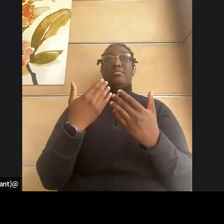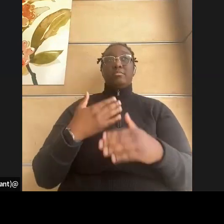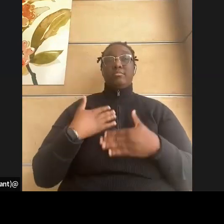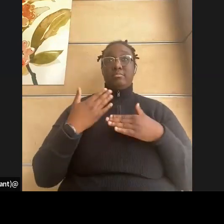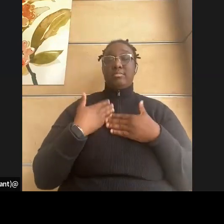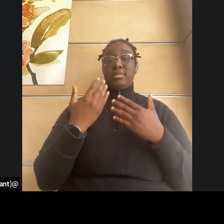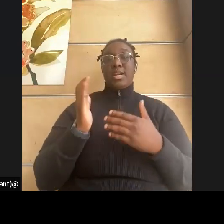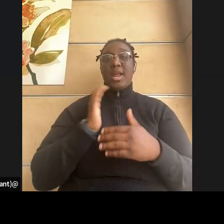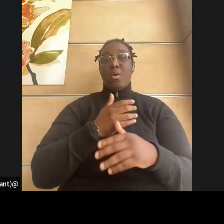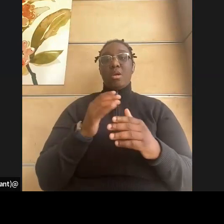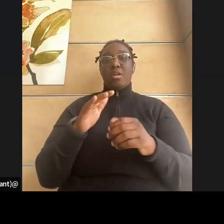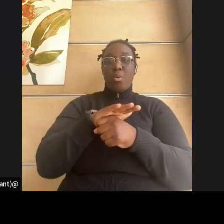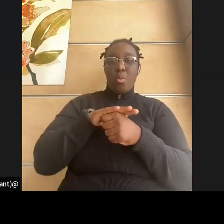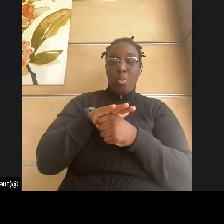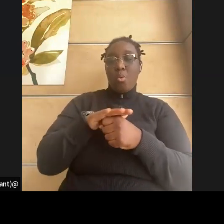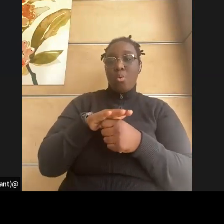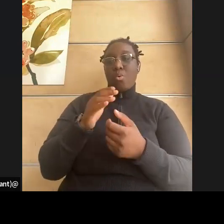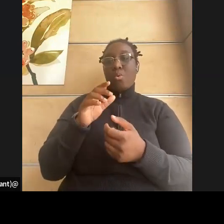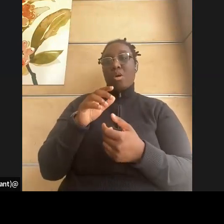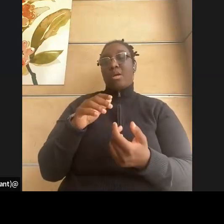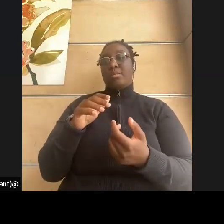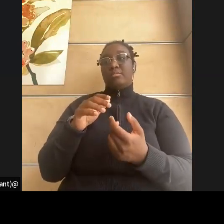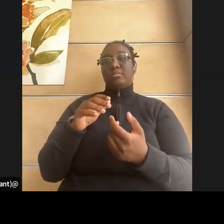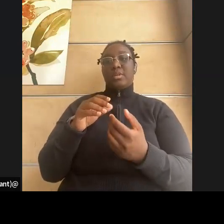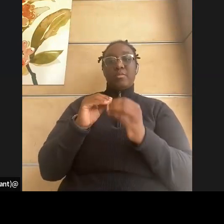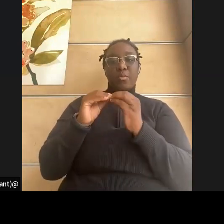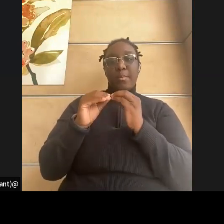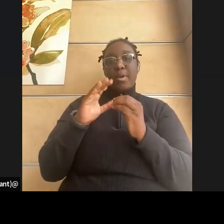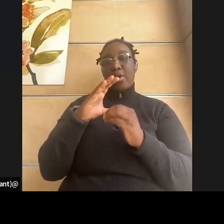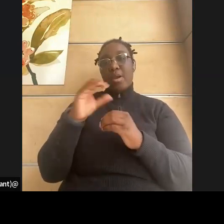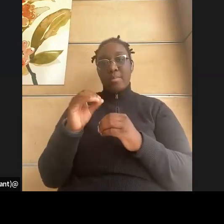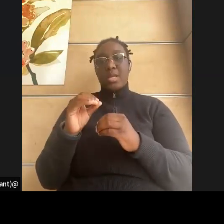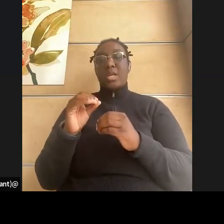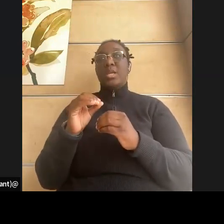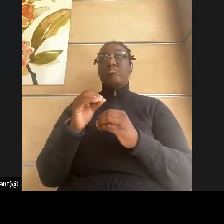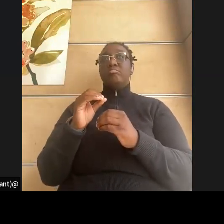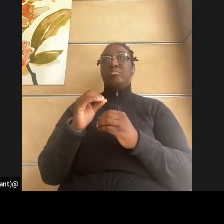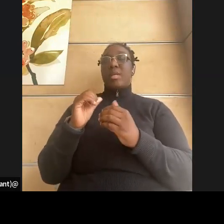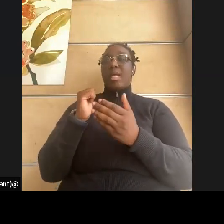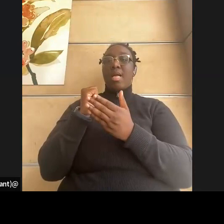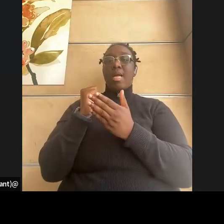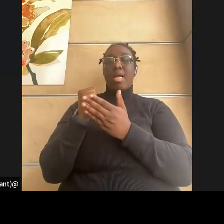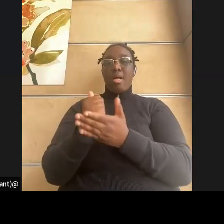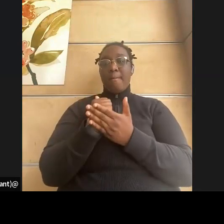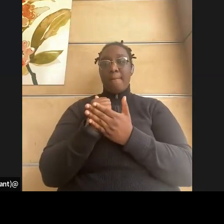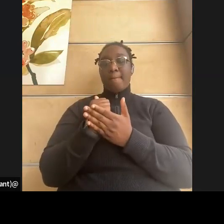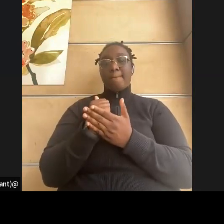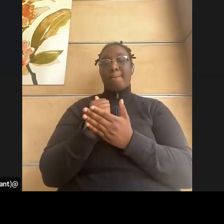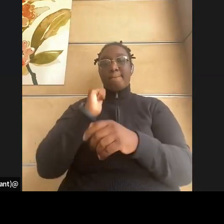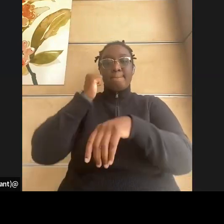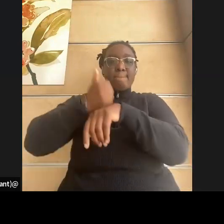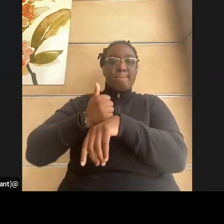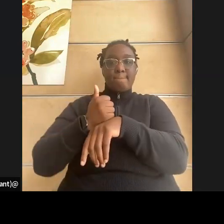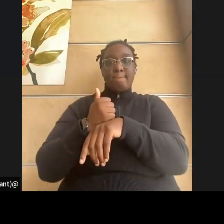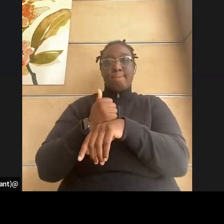repair company was vital in establishing some of those internet connections for folks, because they're a very trusted entity within